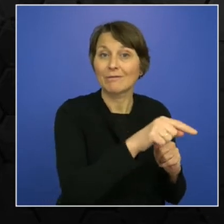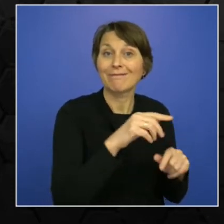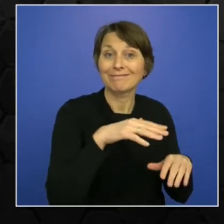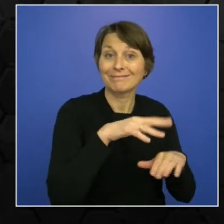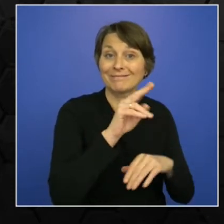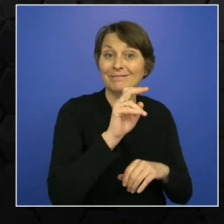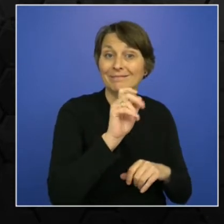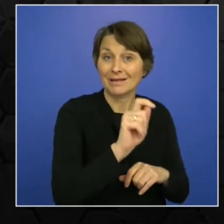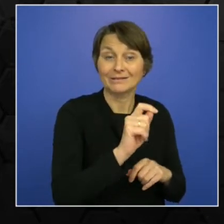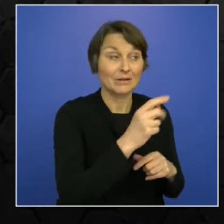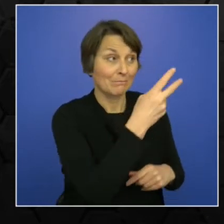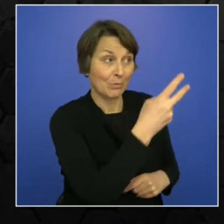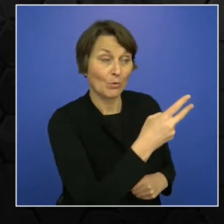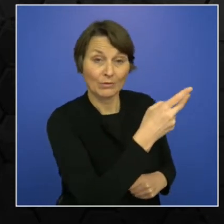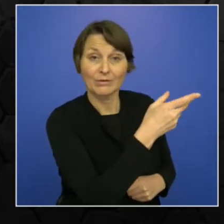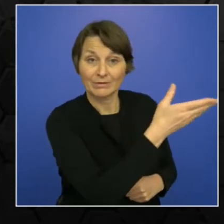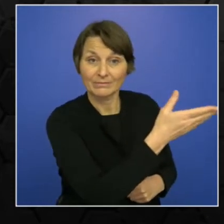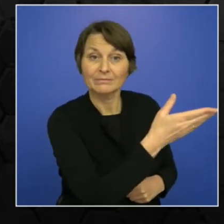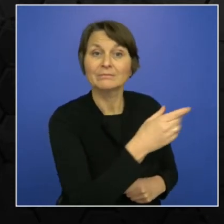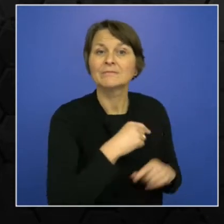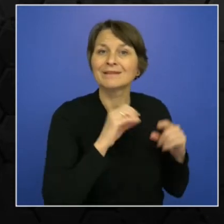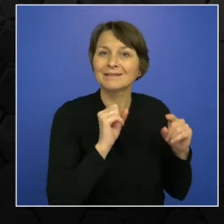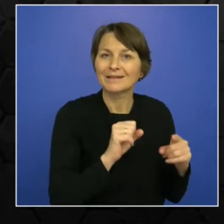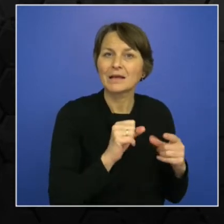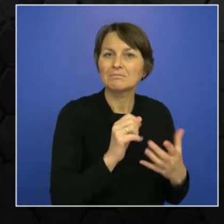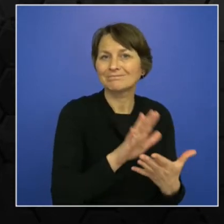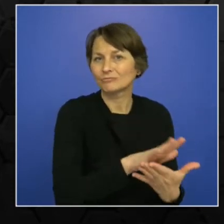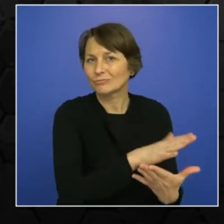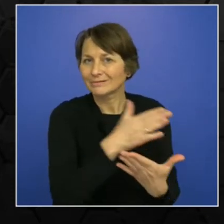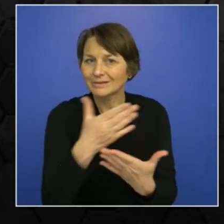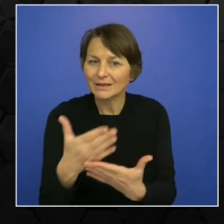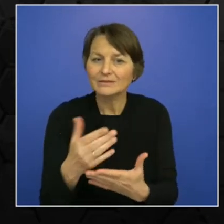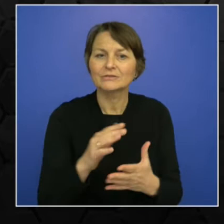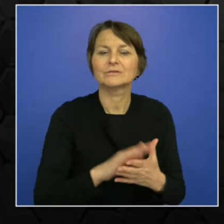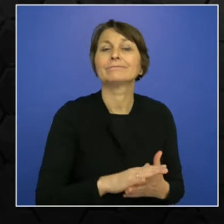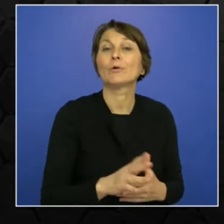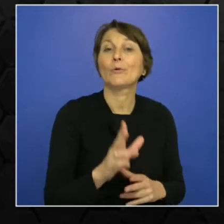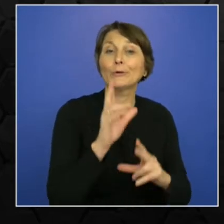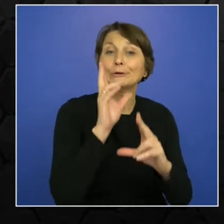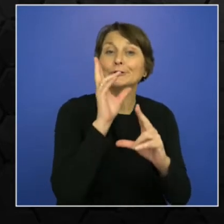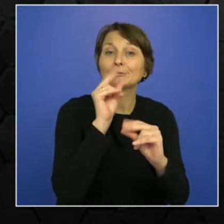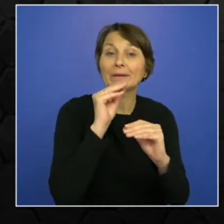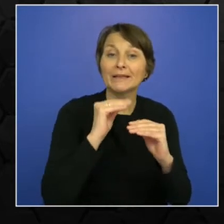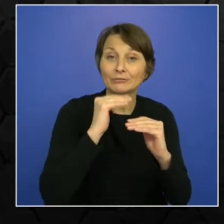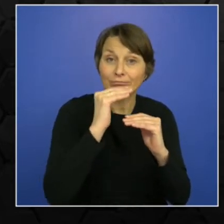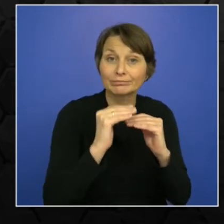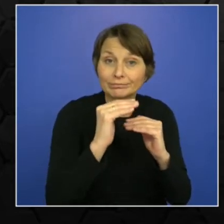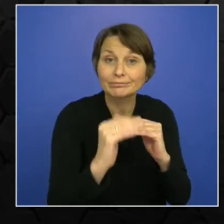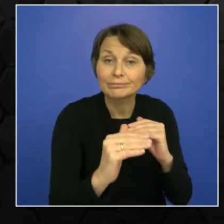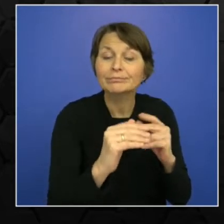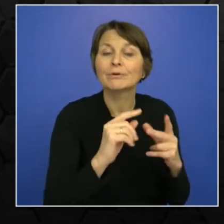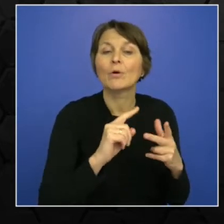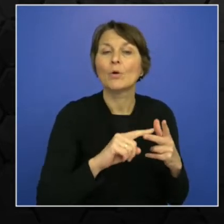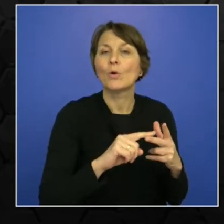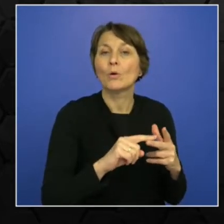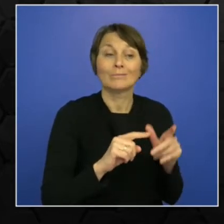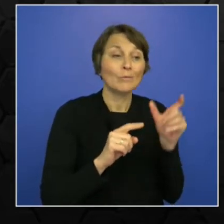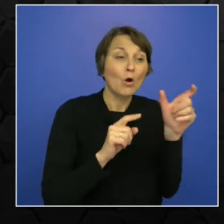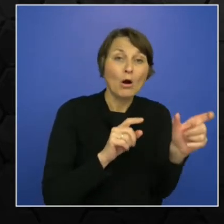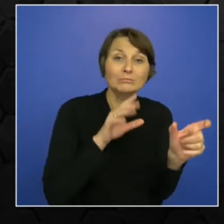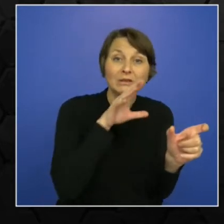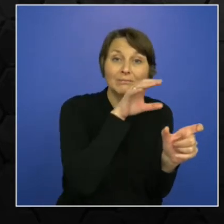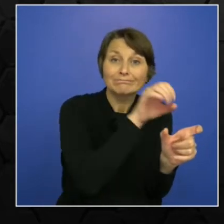natural language translation or speech synthesis, you have LSTMs. For object detection and other